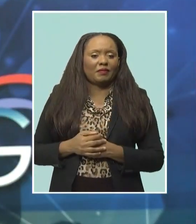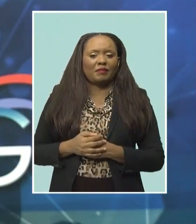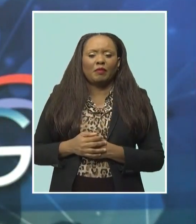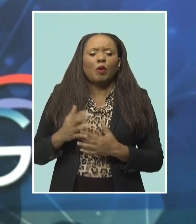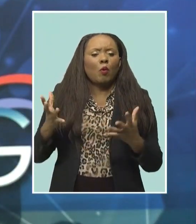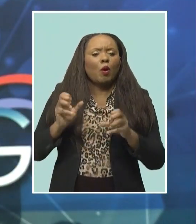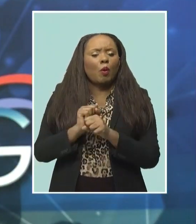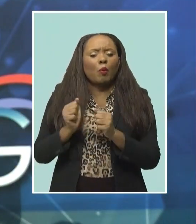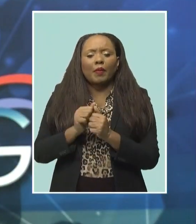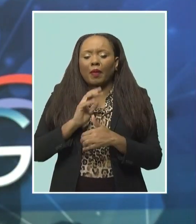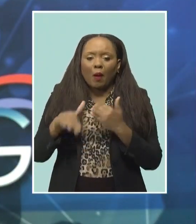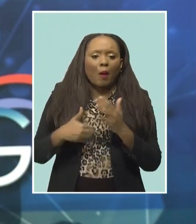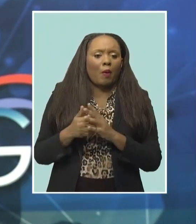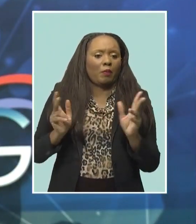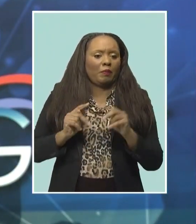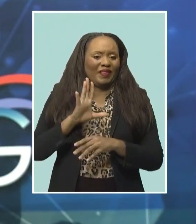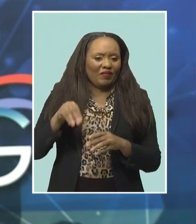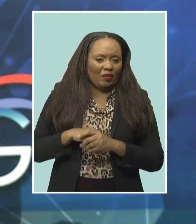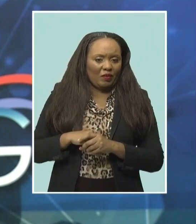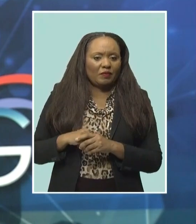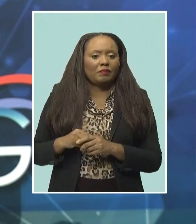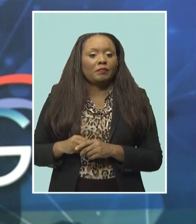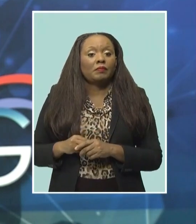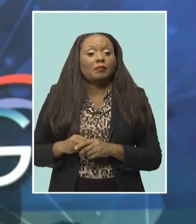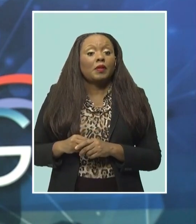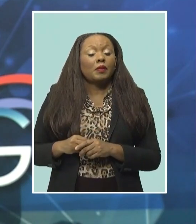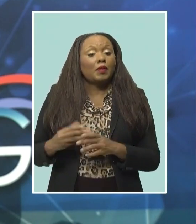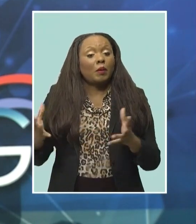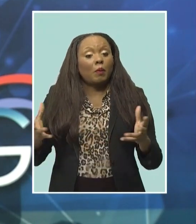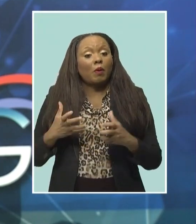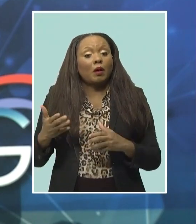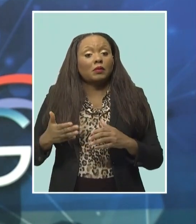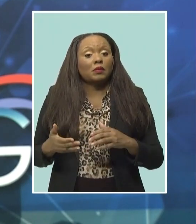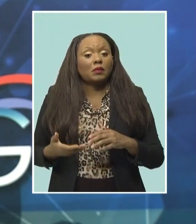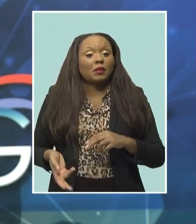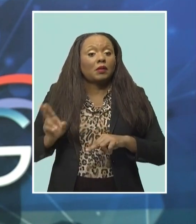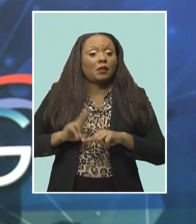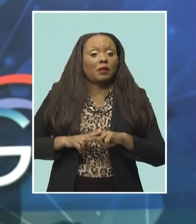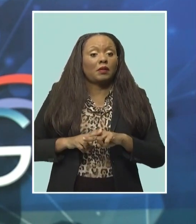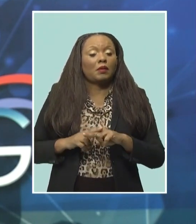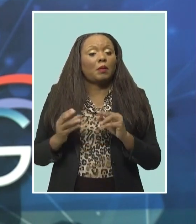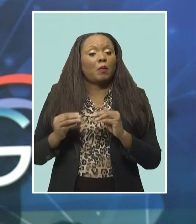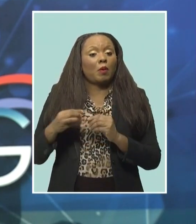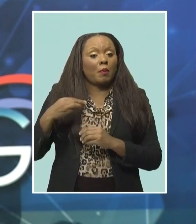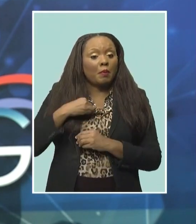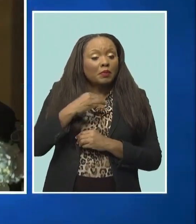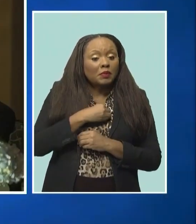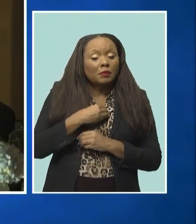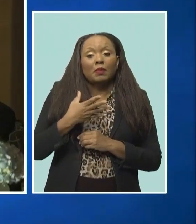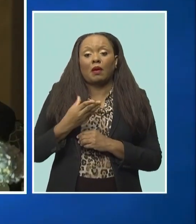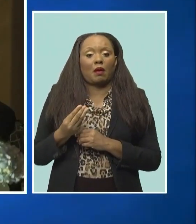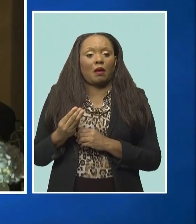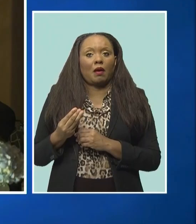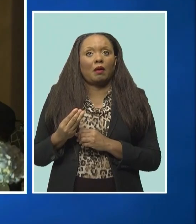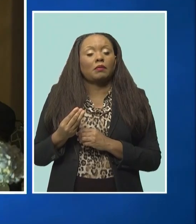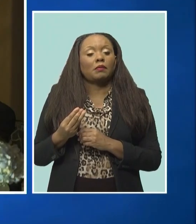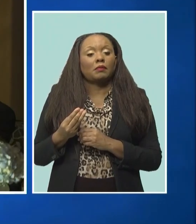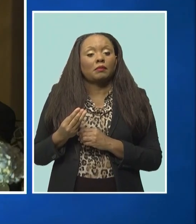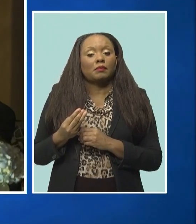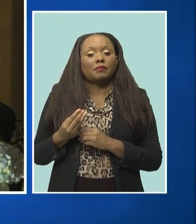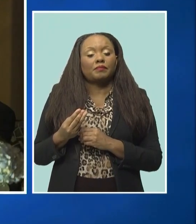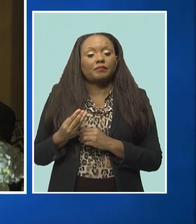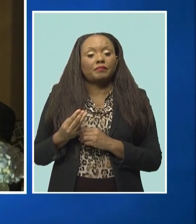diagnose dyslexia in children and assist those living with the condition here in Barbados will soon be rolled out. It will be